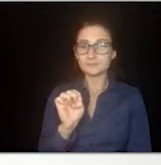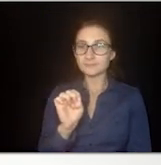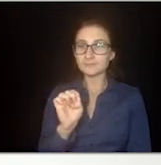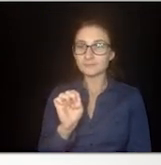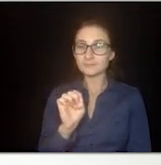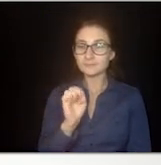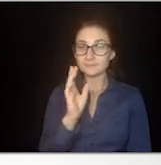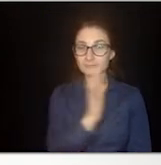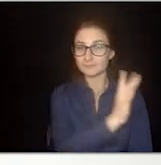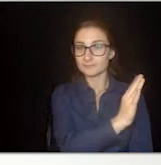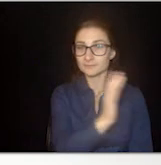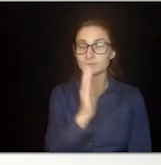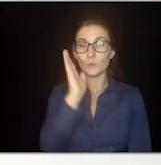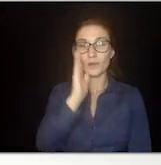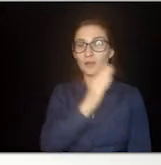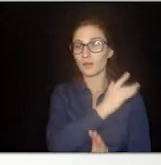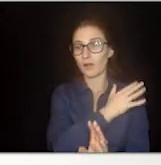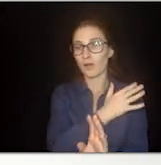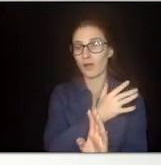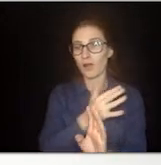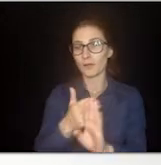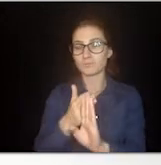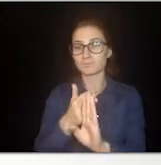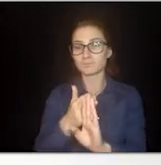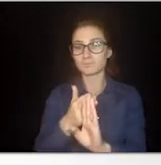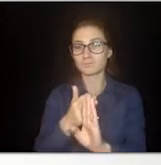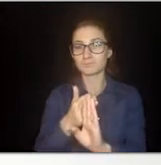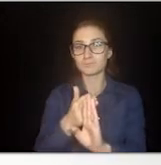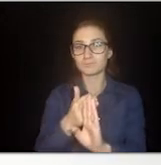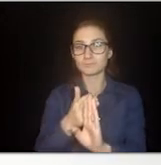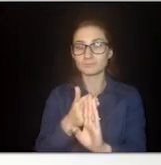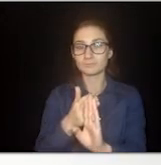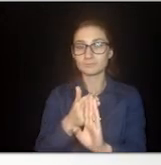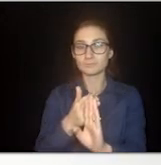is a January to June is going to go by,